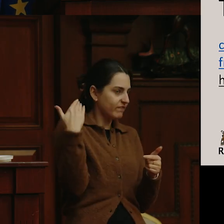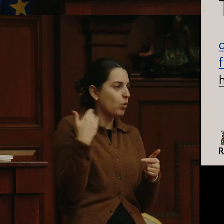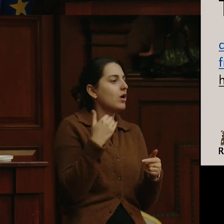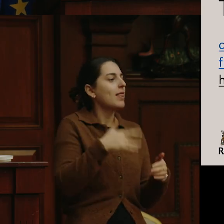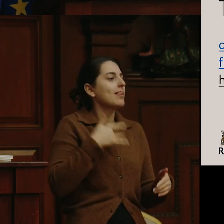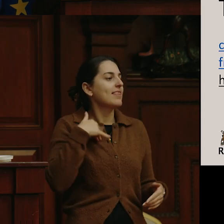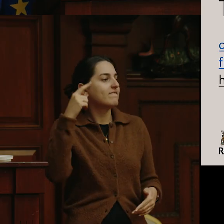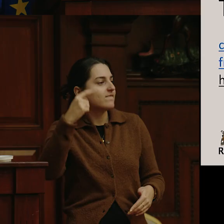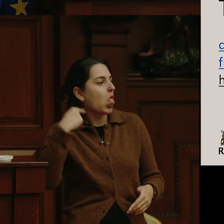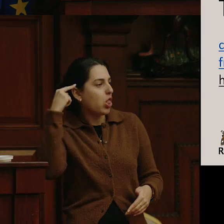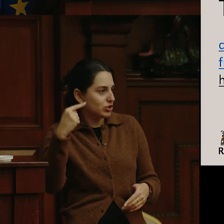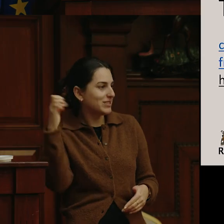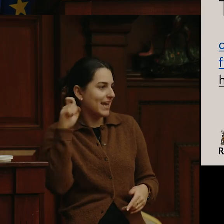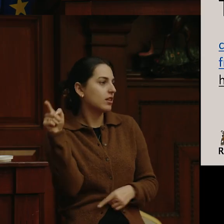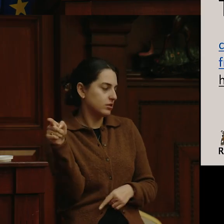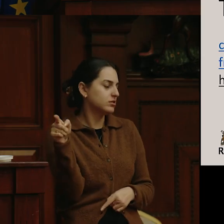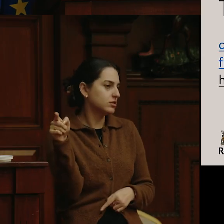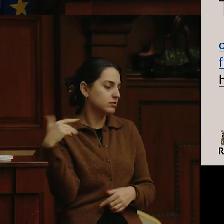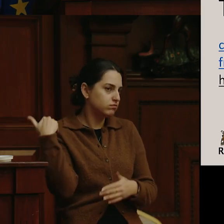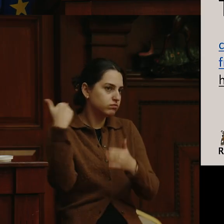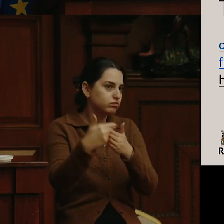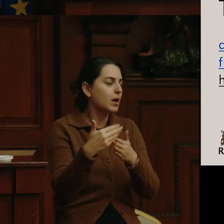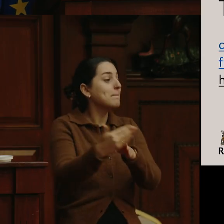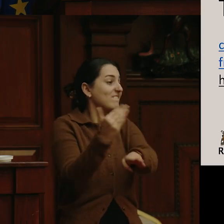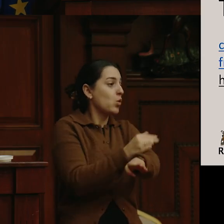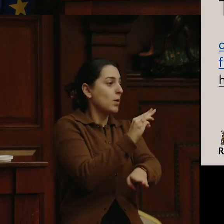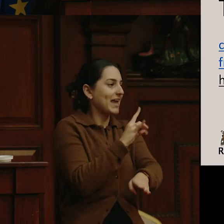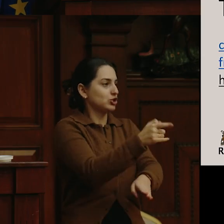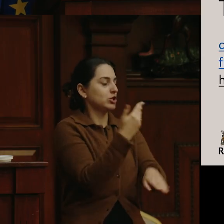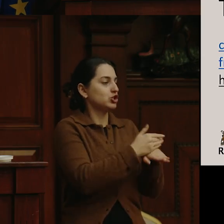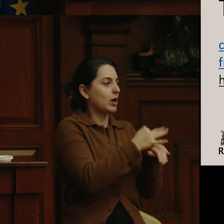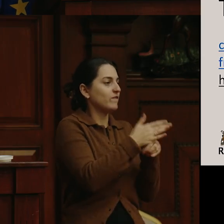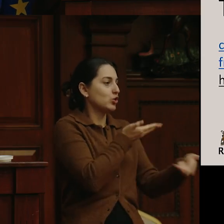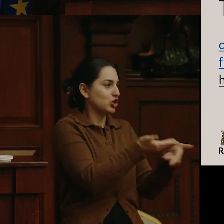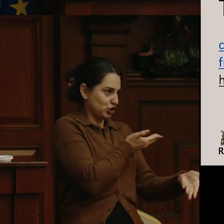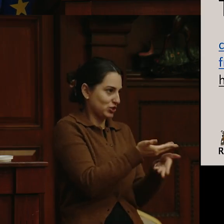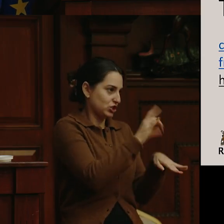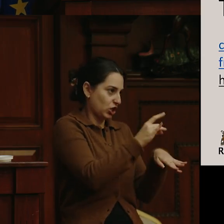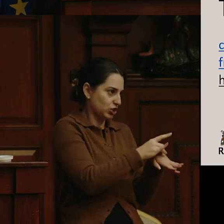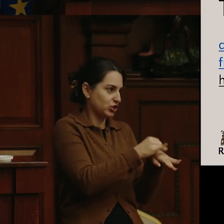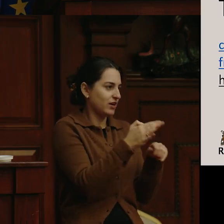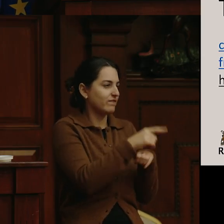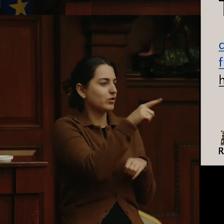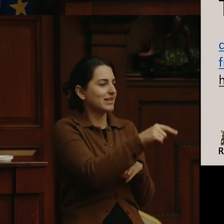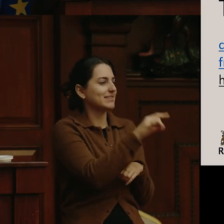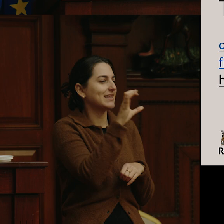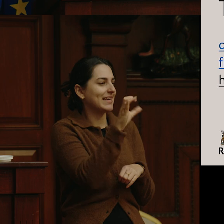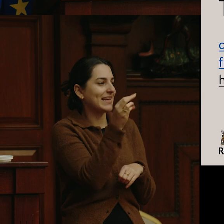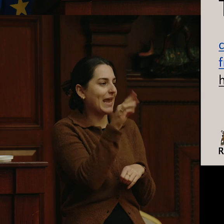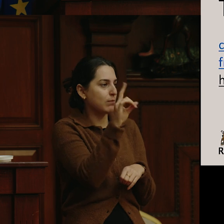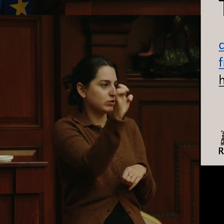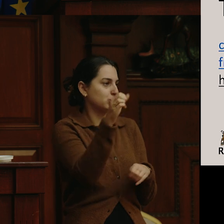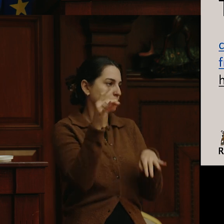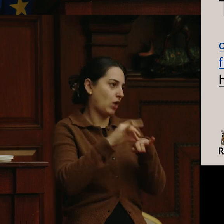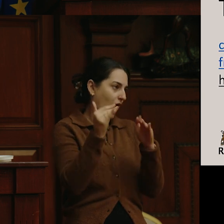in London. Subsequent to her PhD, she took up a role as a consultant in Addenbrooke's in Cambridge, where she